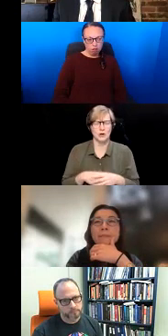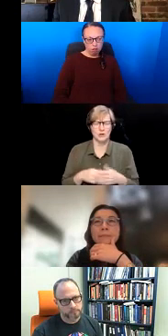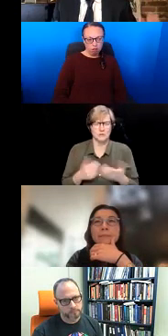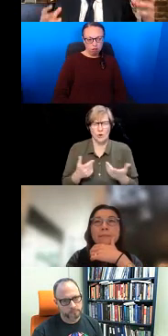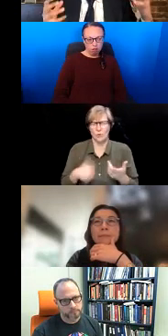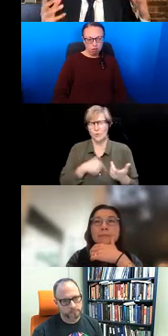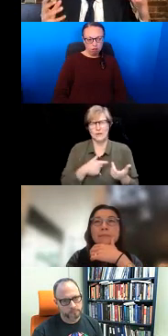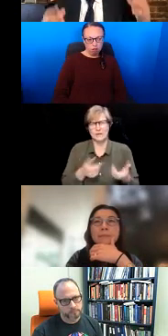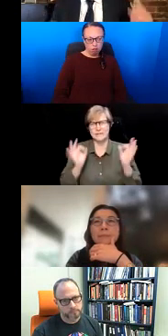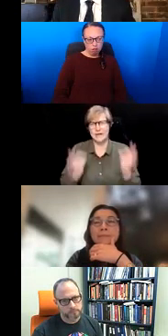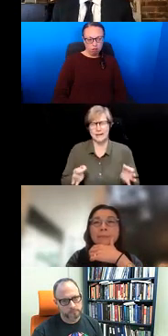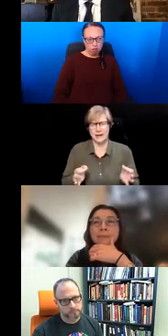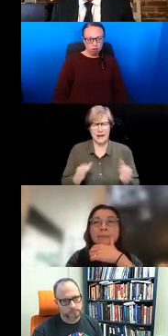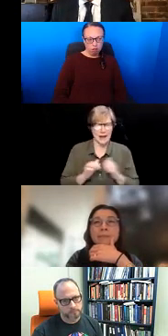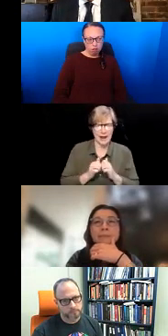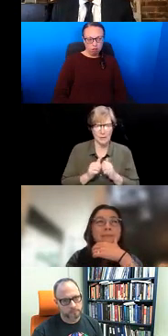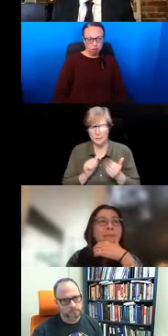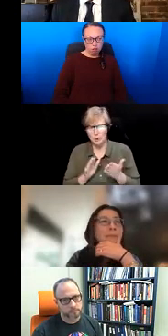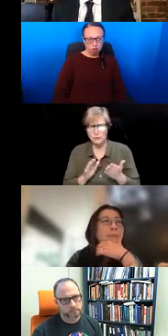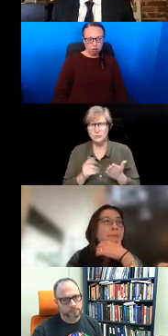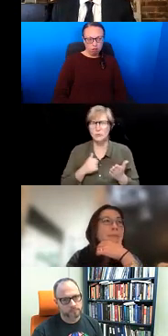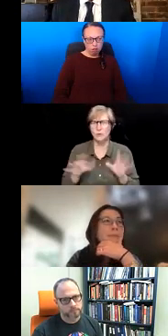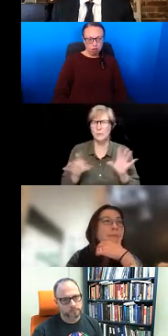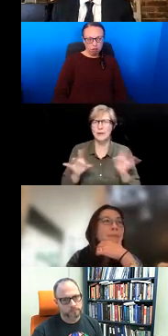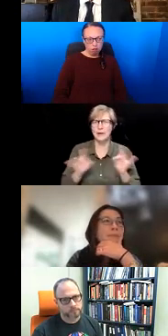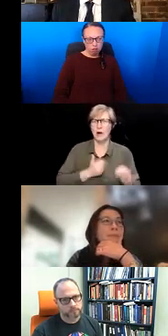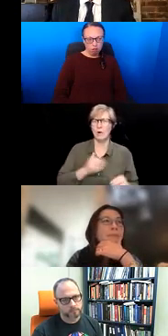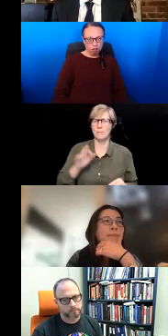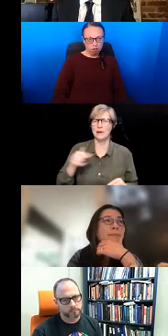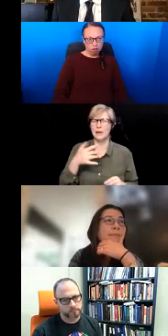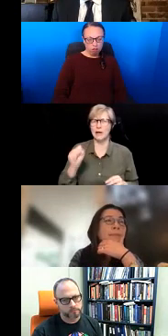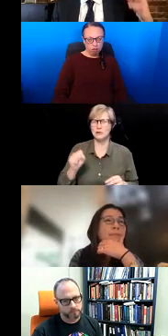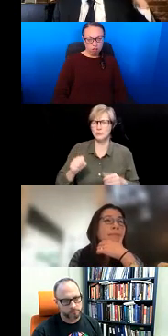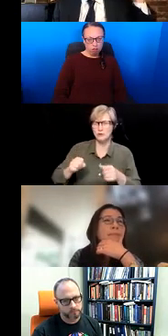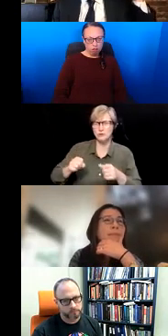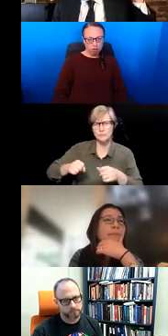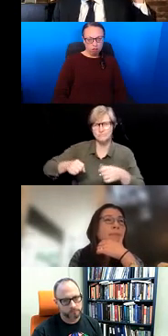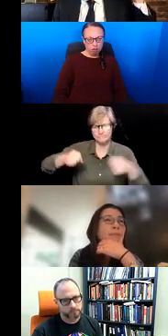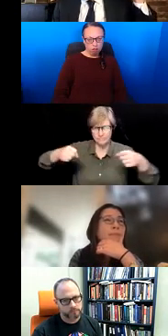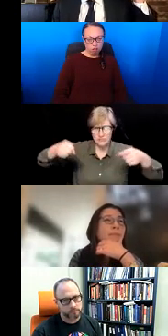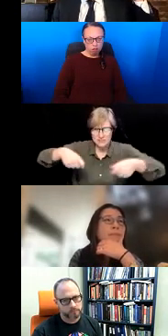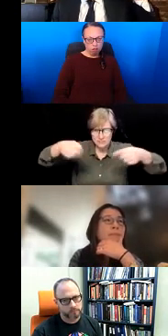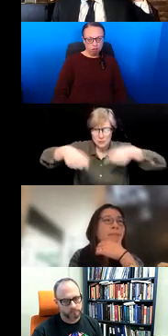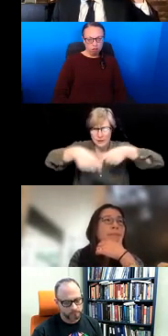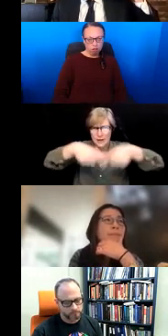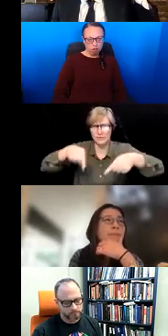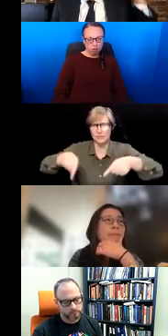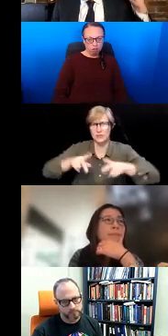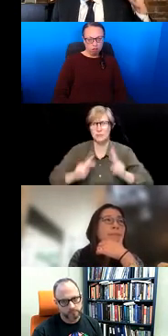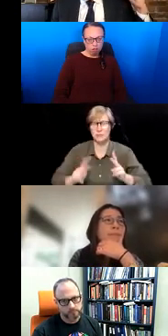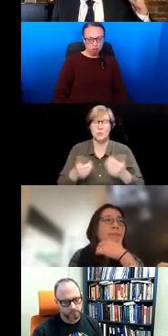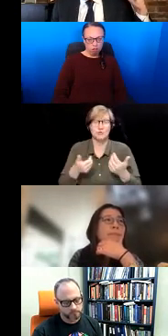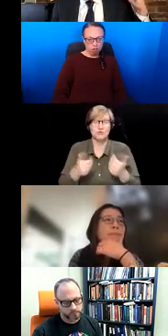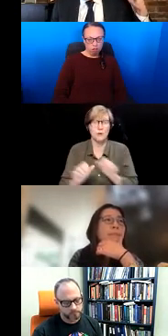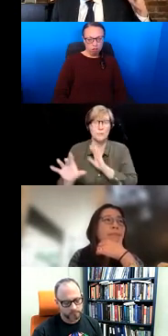choosers approach in terms of picking our initial montages to stimulate these individuals, and tried to pick a montage that would hit the